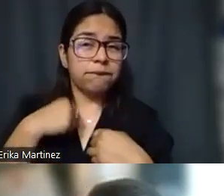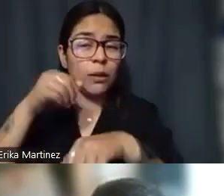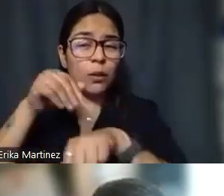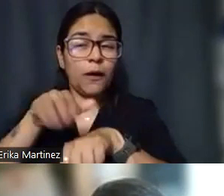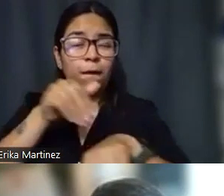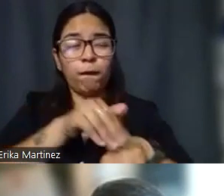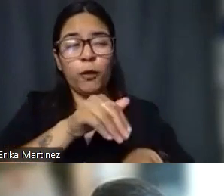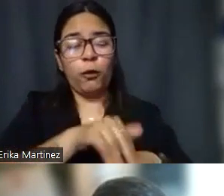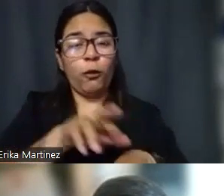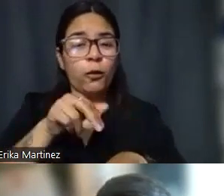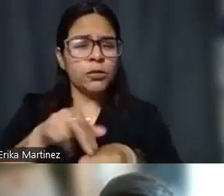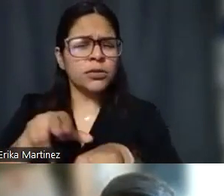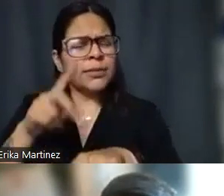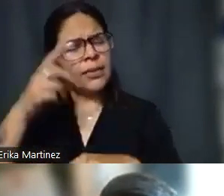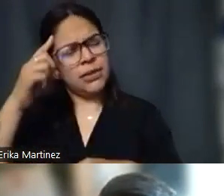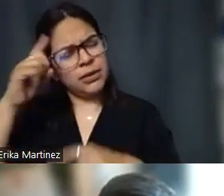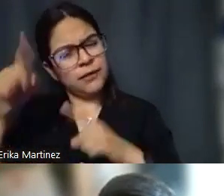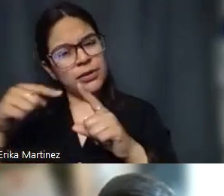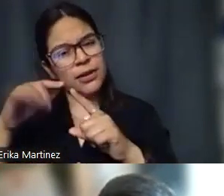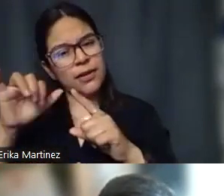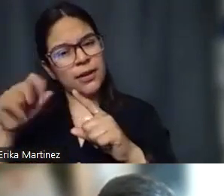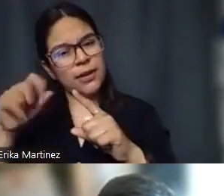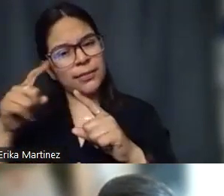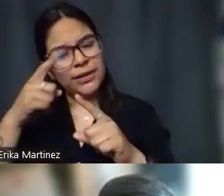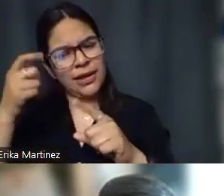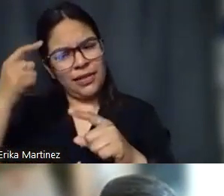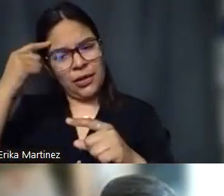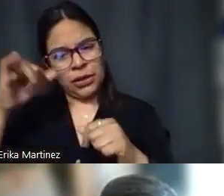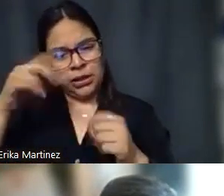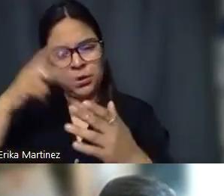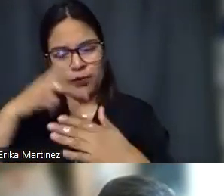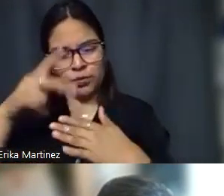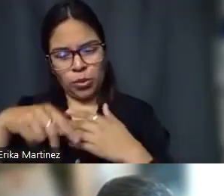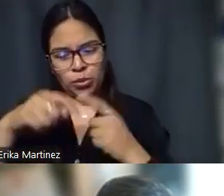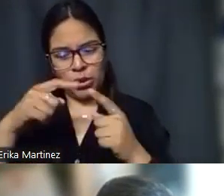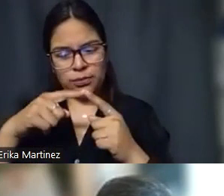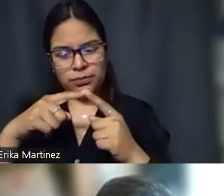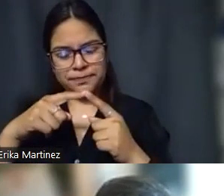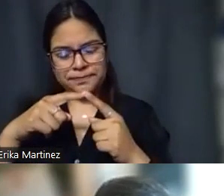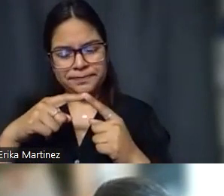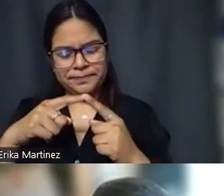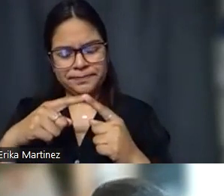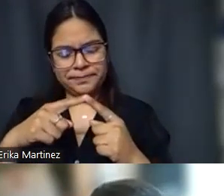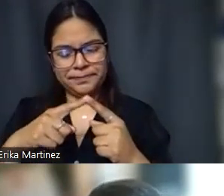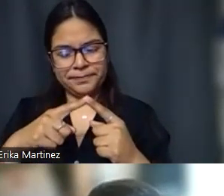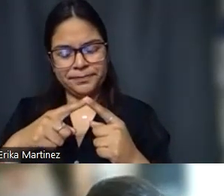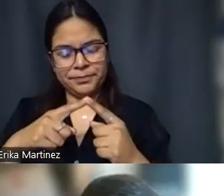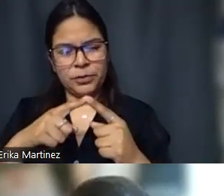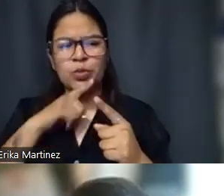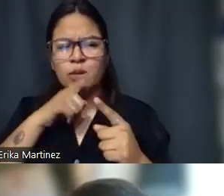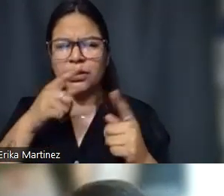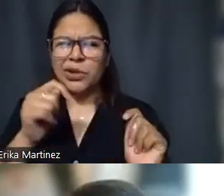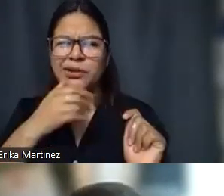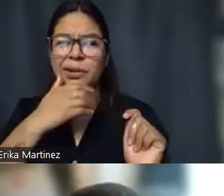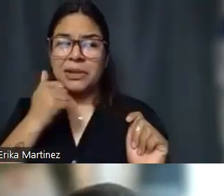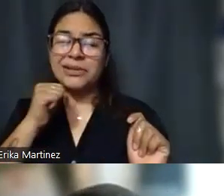I'm kind of confused about that, because one of the purposes of the intervention was to avoid conflicts of interest. I'm